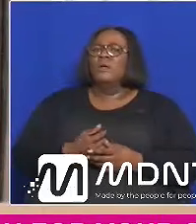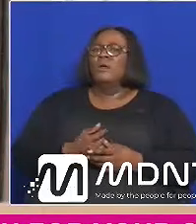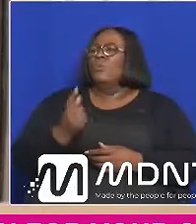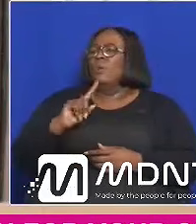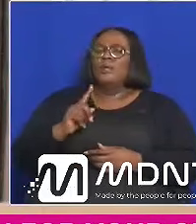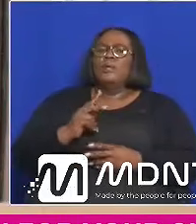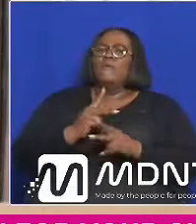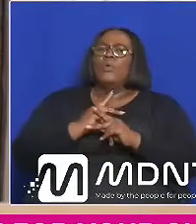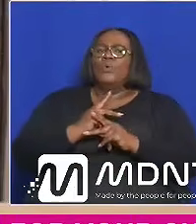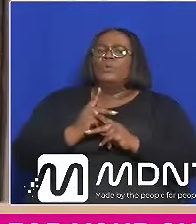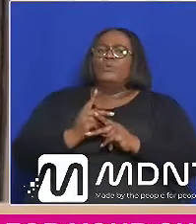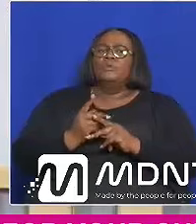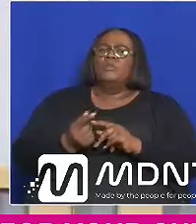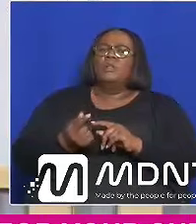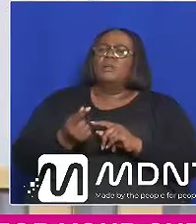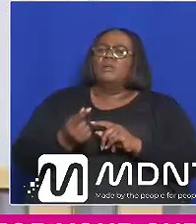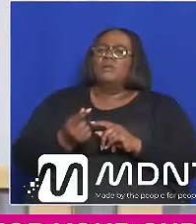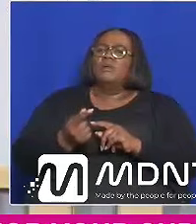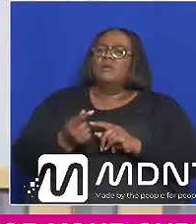visits.